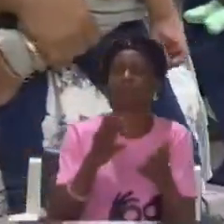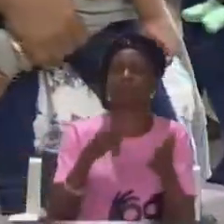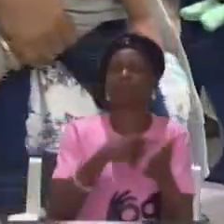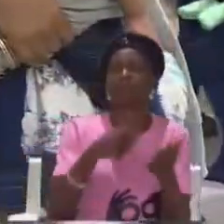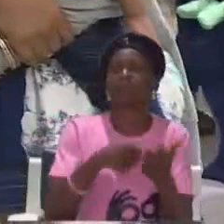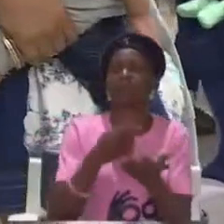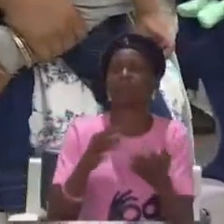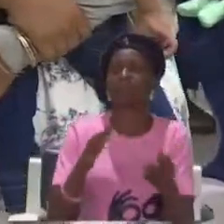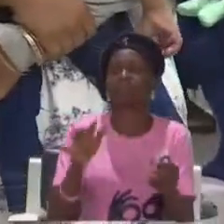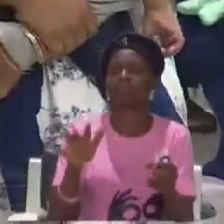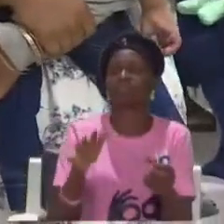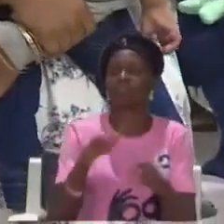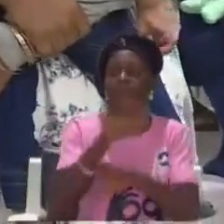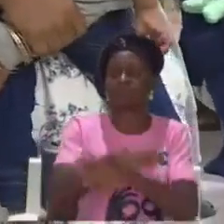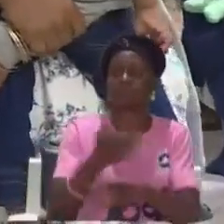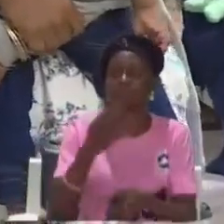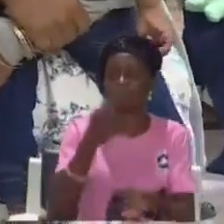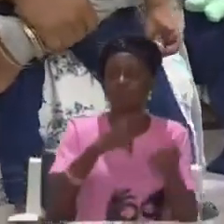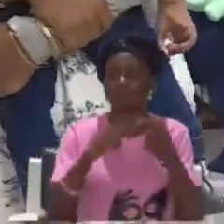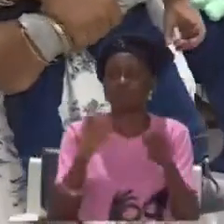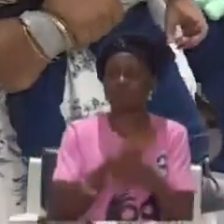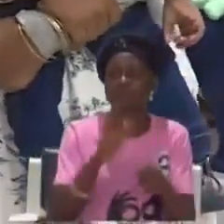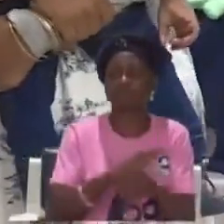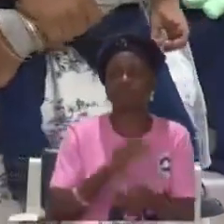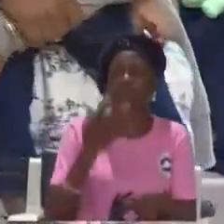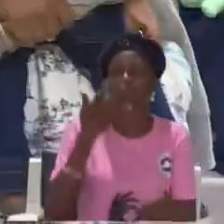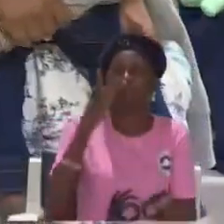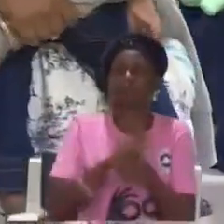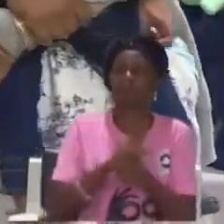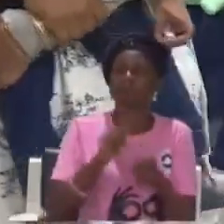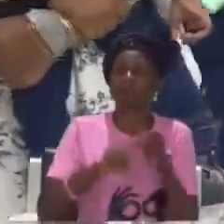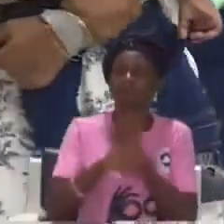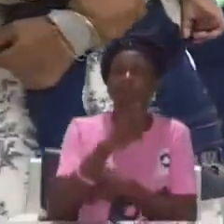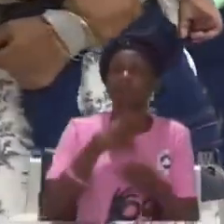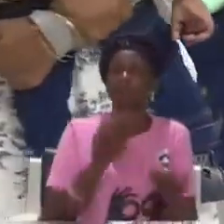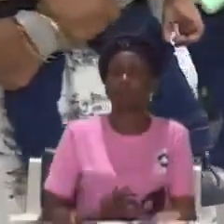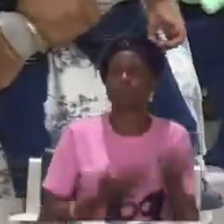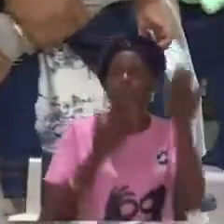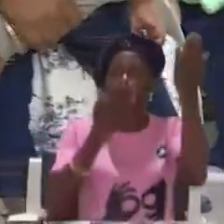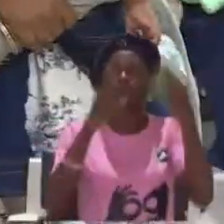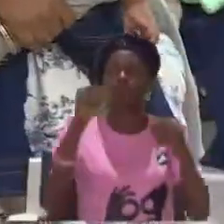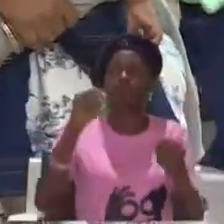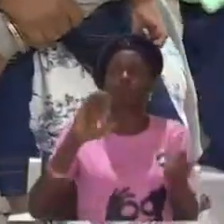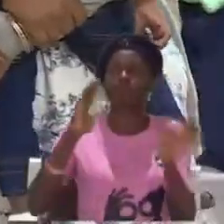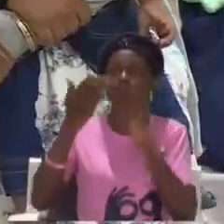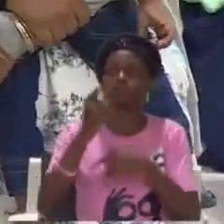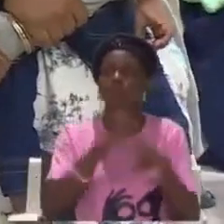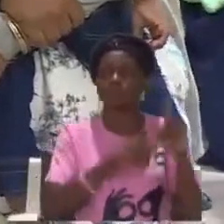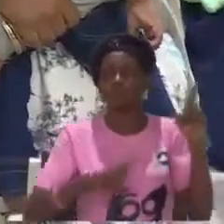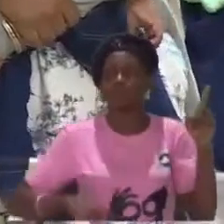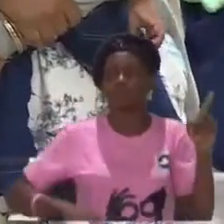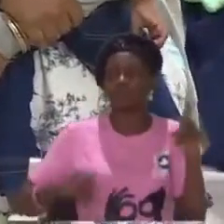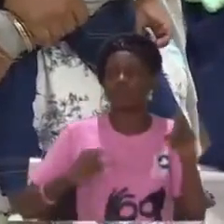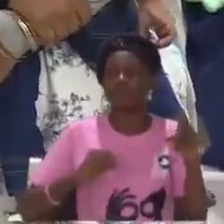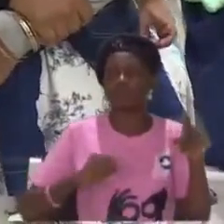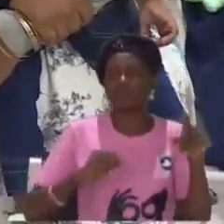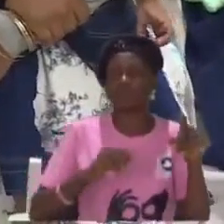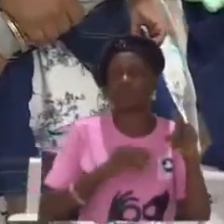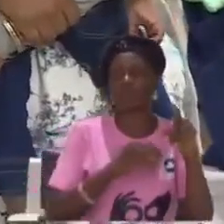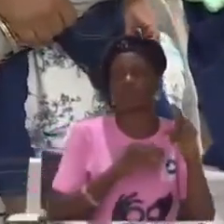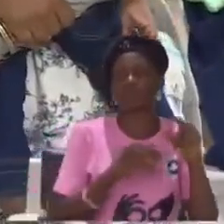to fulfill our vow to God and to present them before the Lord. Our girl